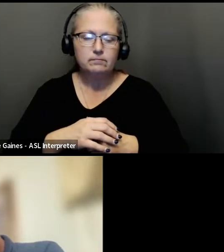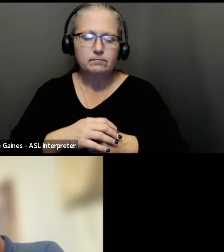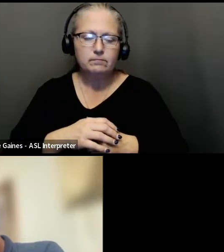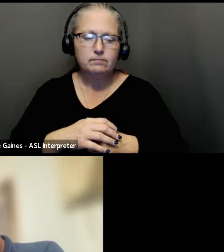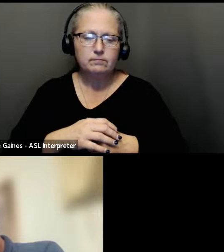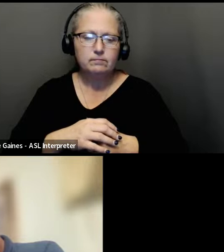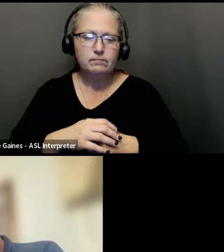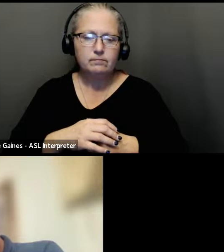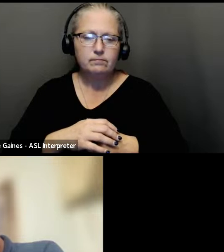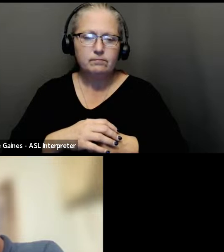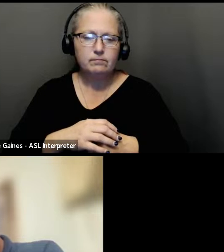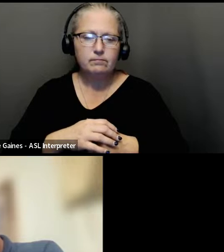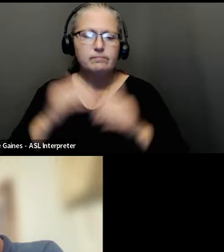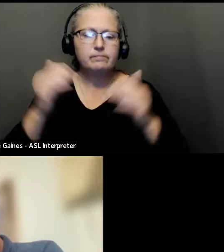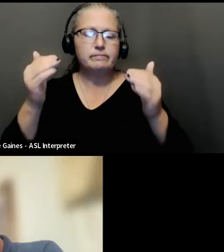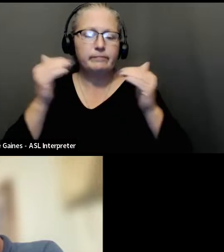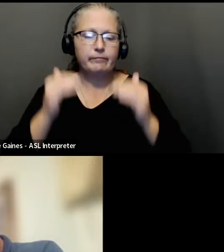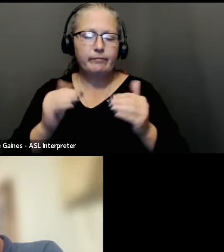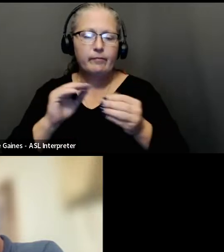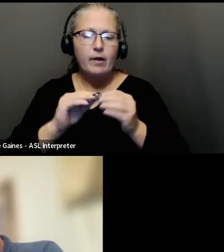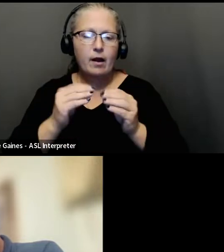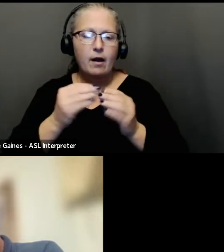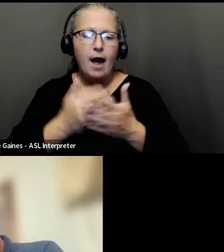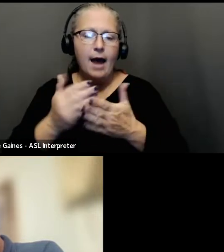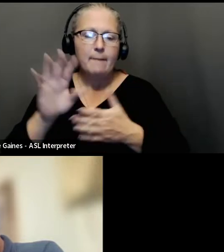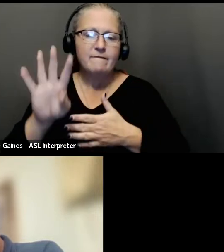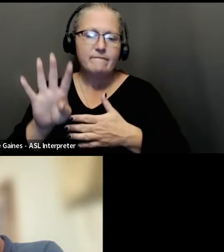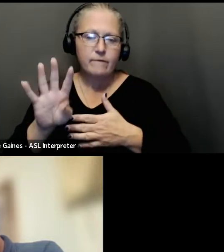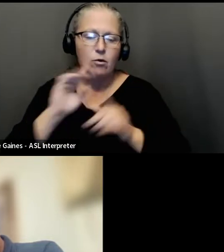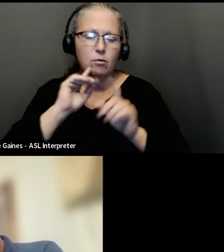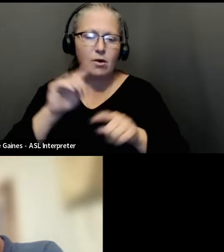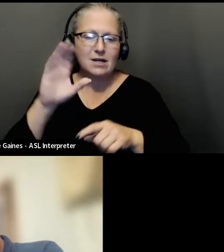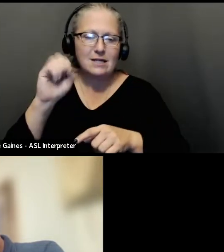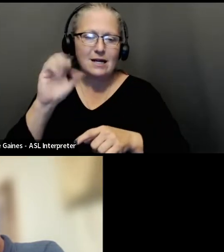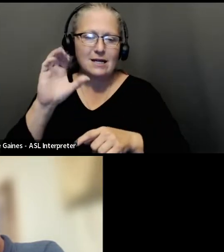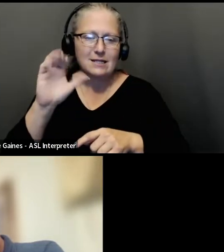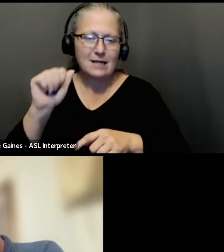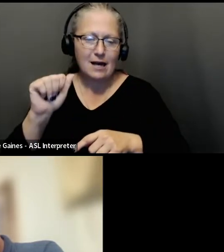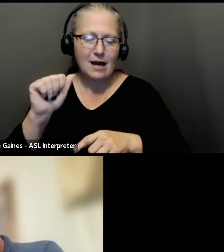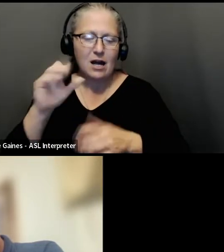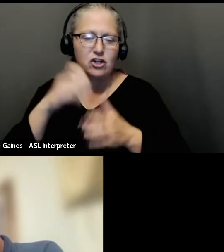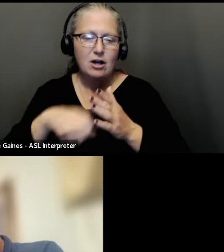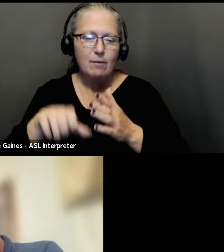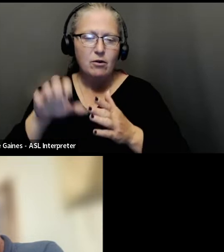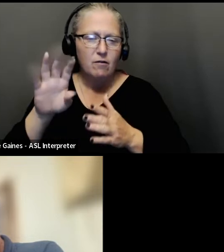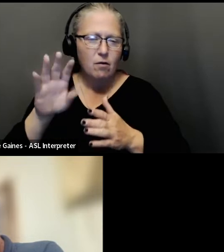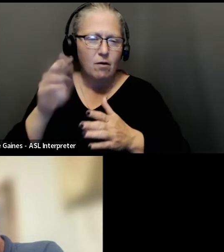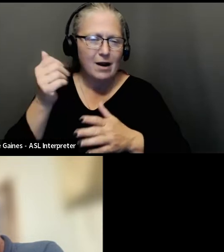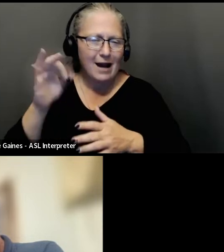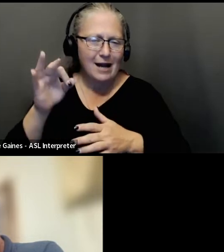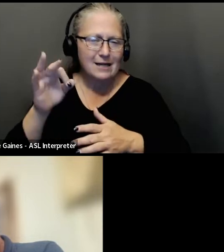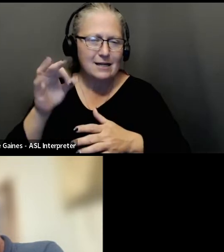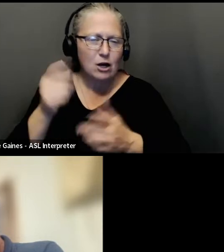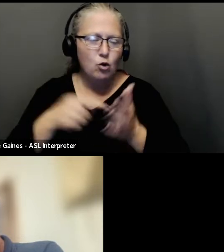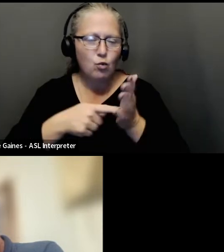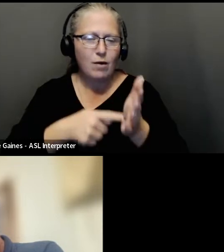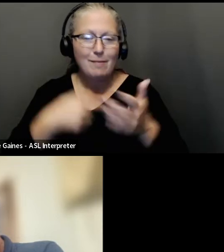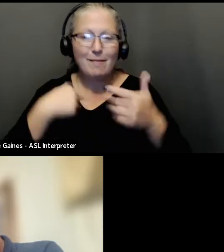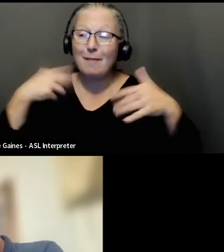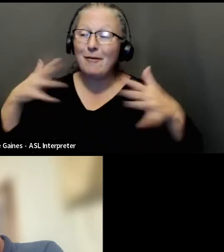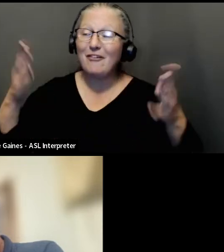Okay, moving on to item 4, report of the CSEA Chapter 519 rep. I'm already up